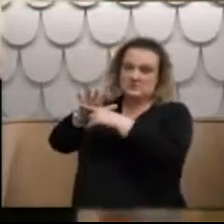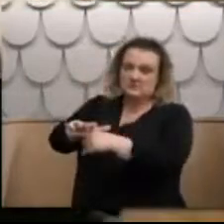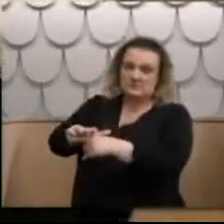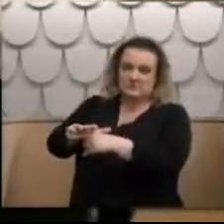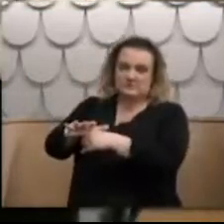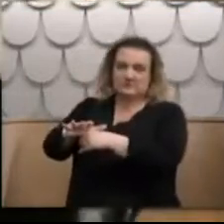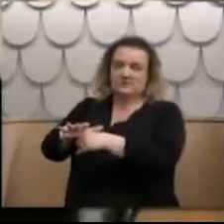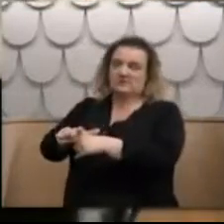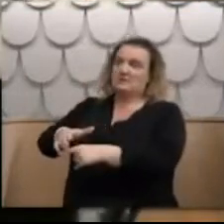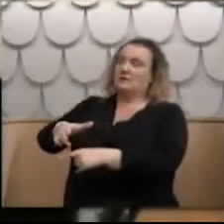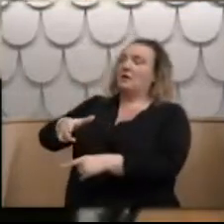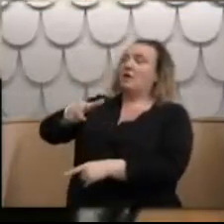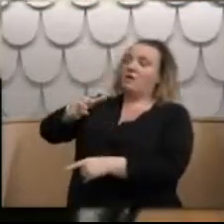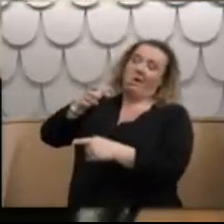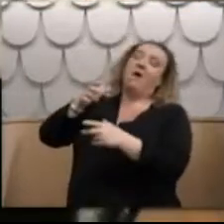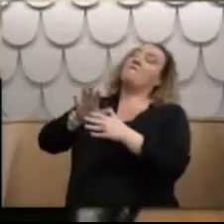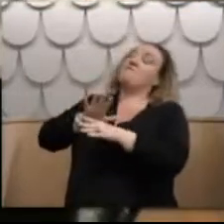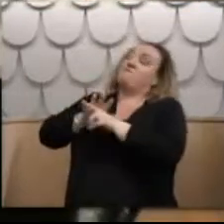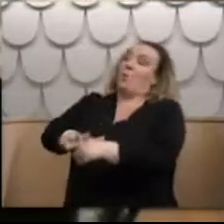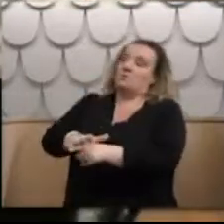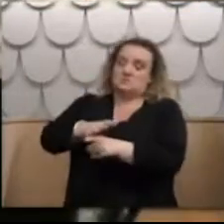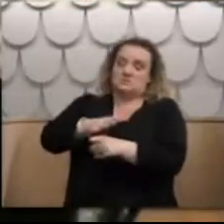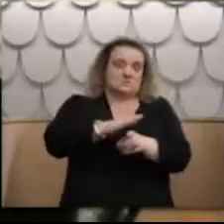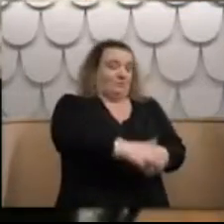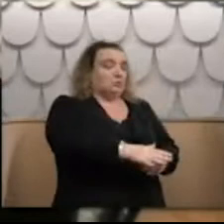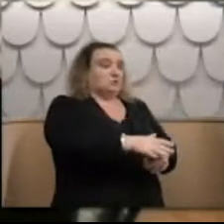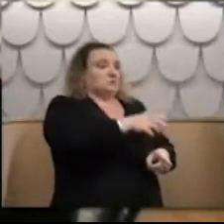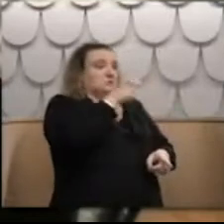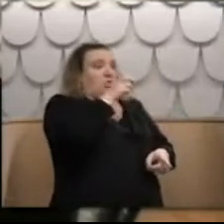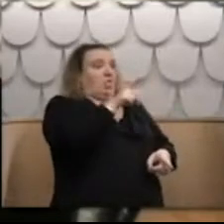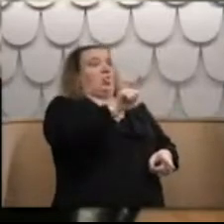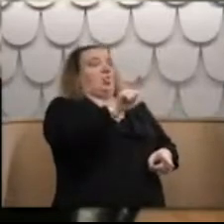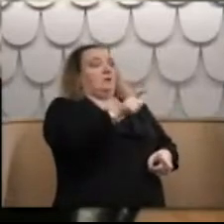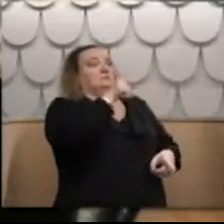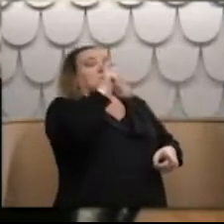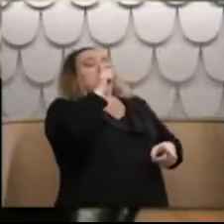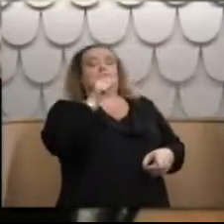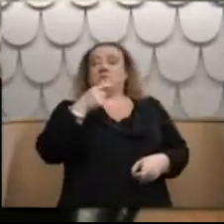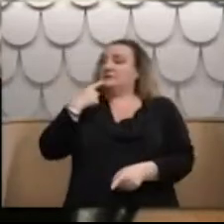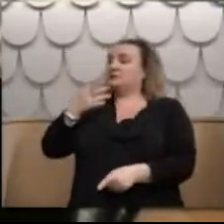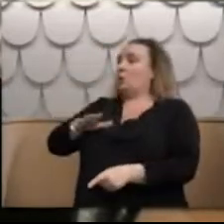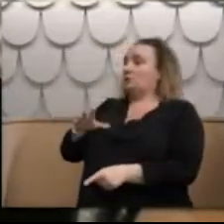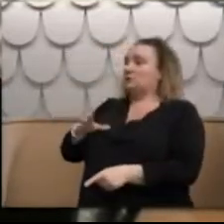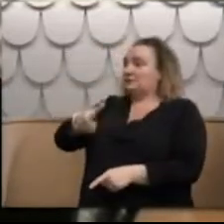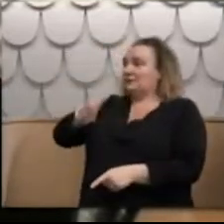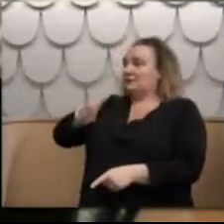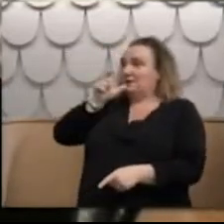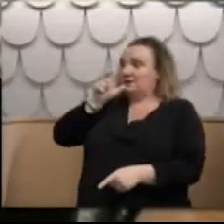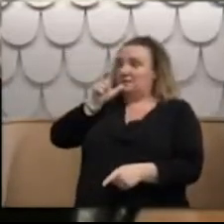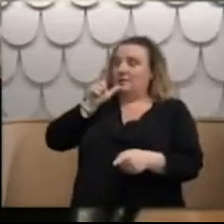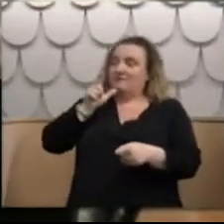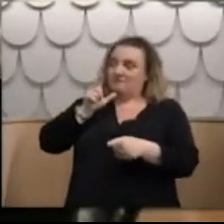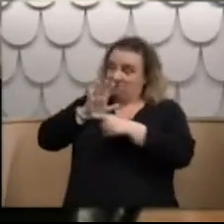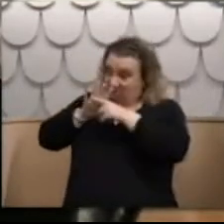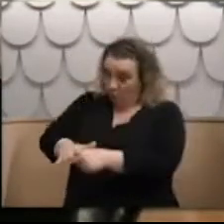and just poured it in my mouth. After you told them I don't want to take it, and they poured it down your